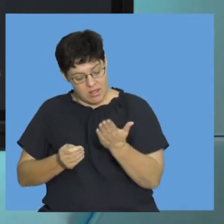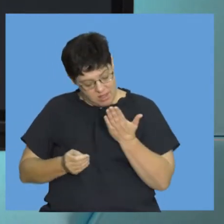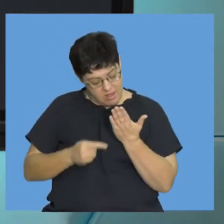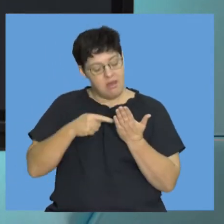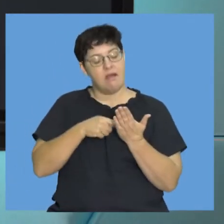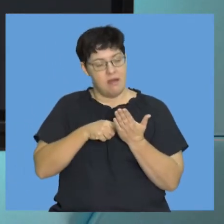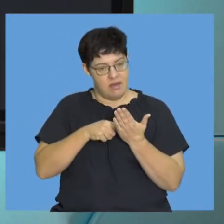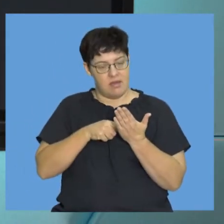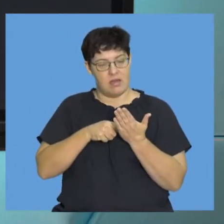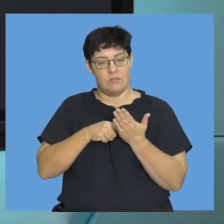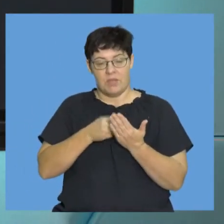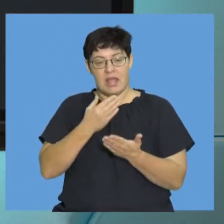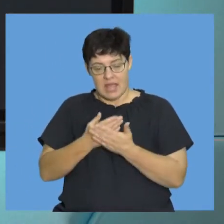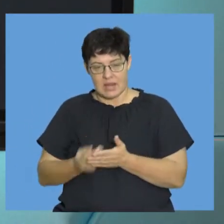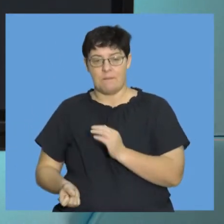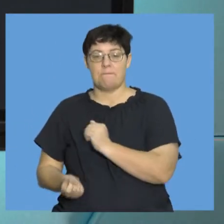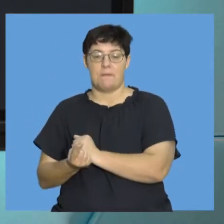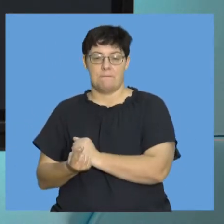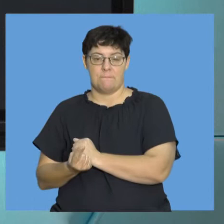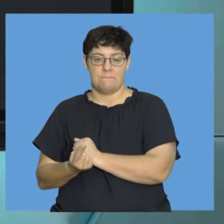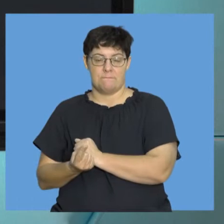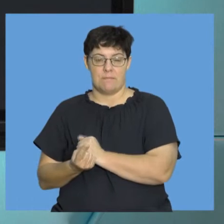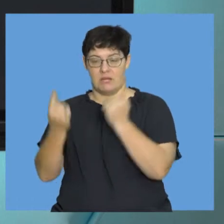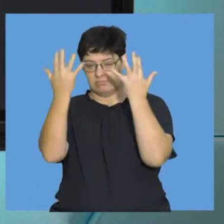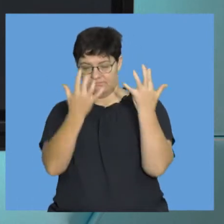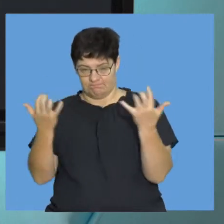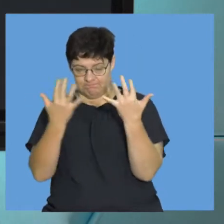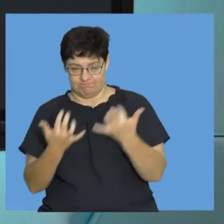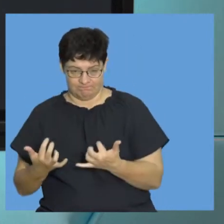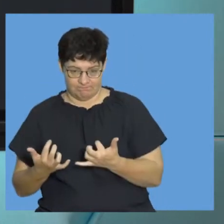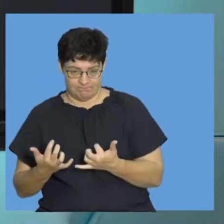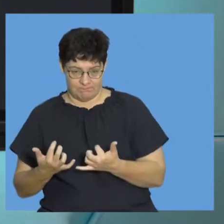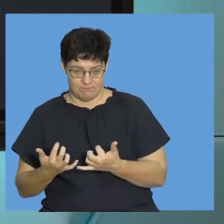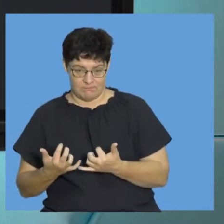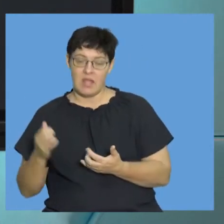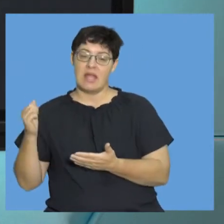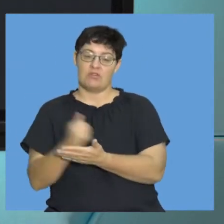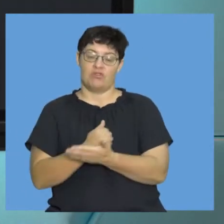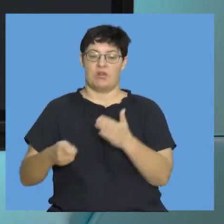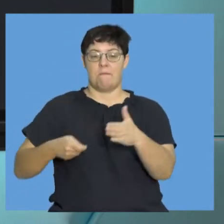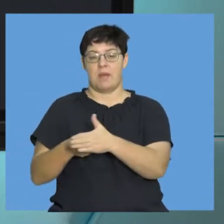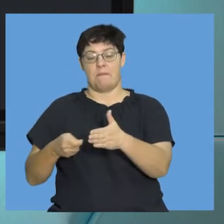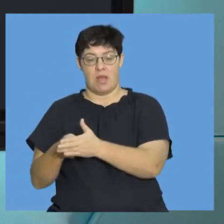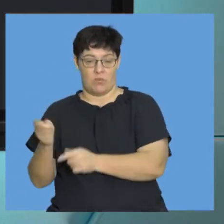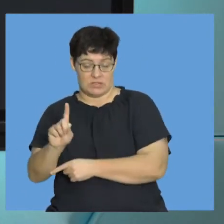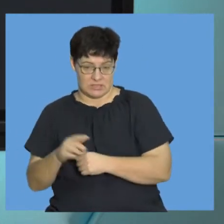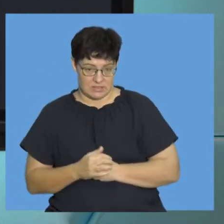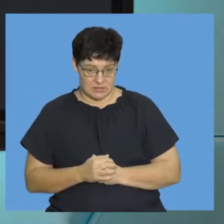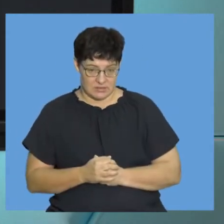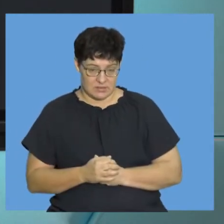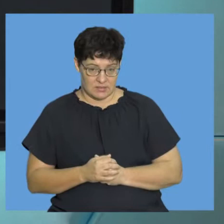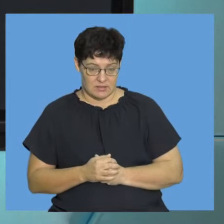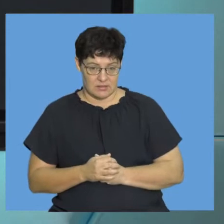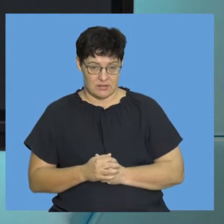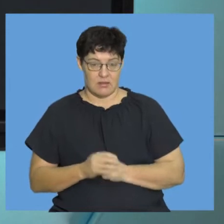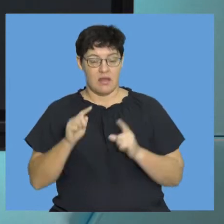order to arrive or in order to calculate your credit purchases, and then you will be able to